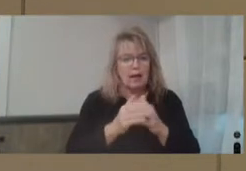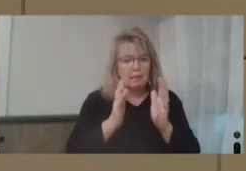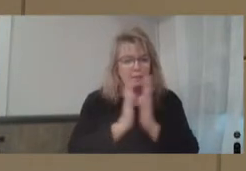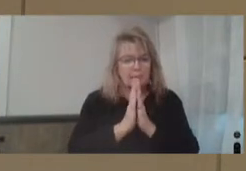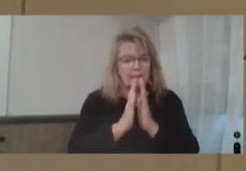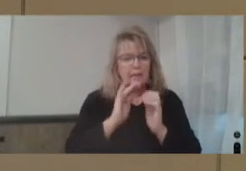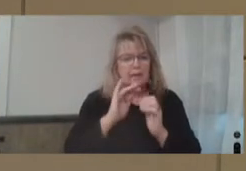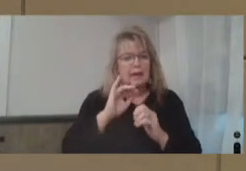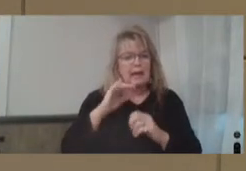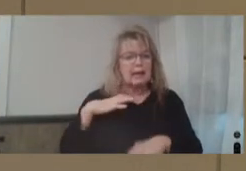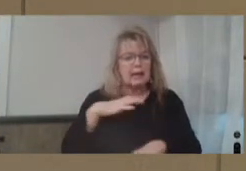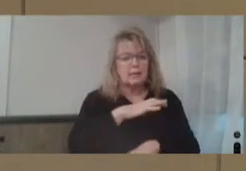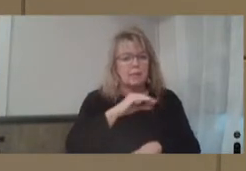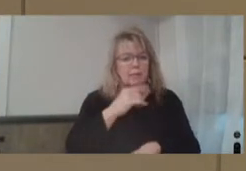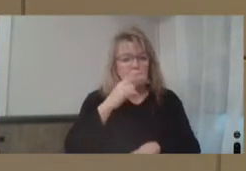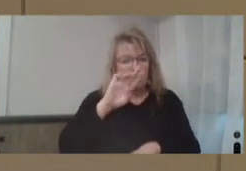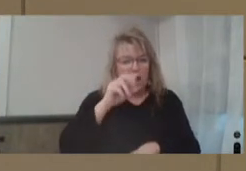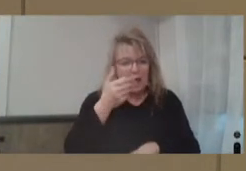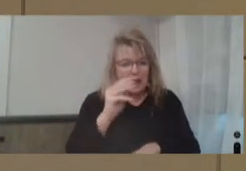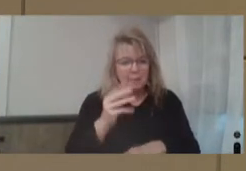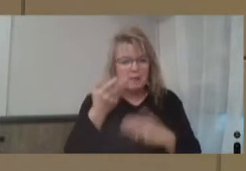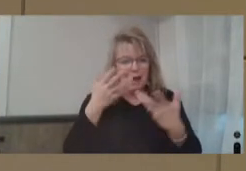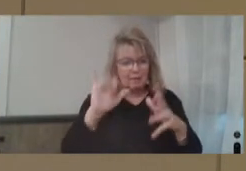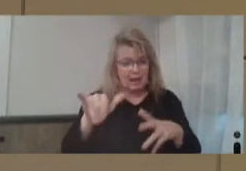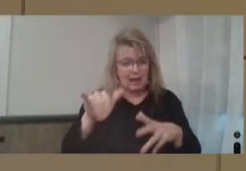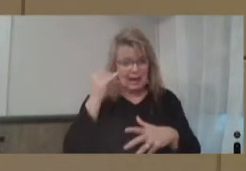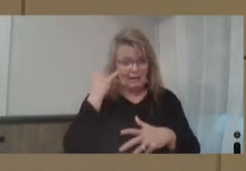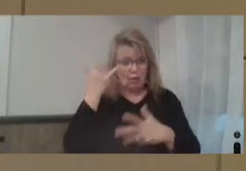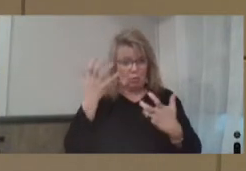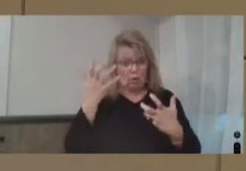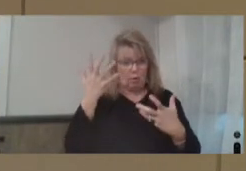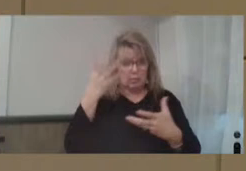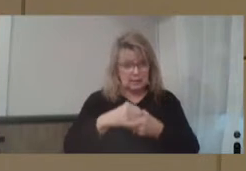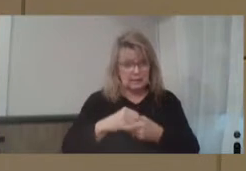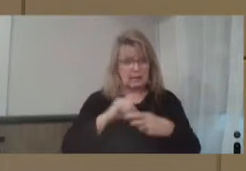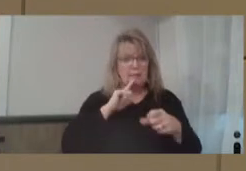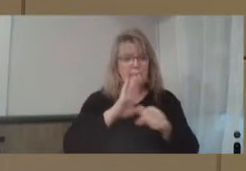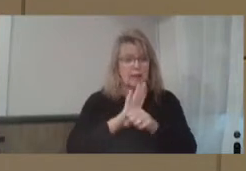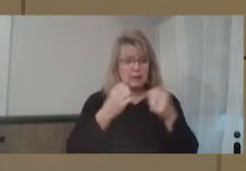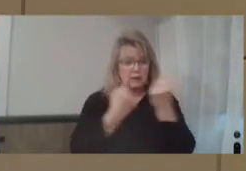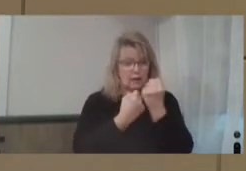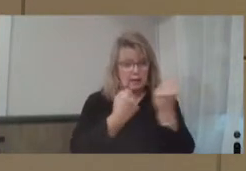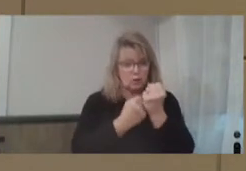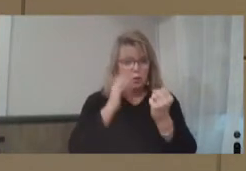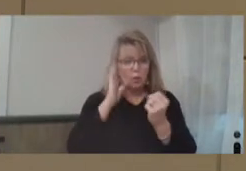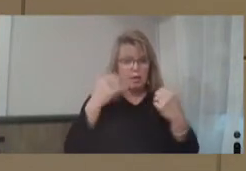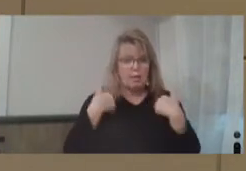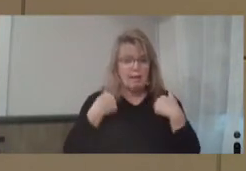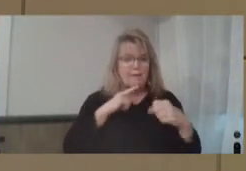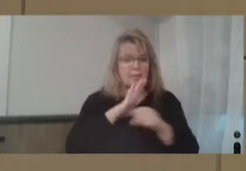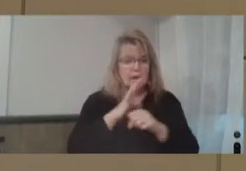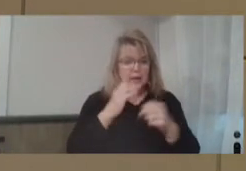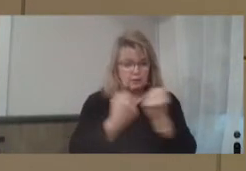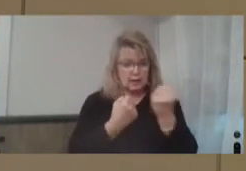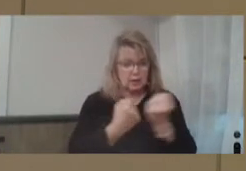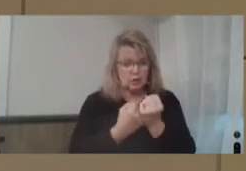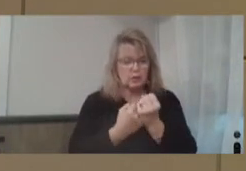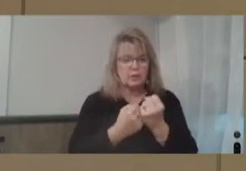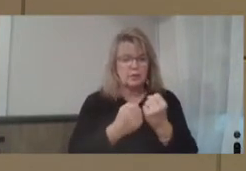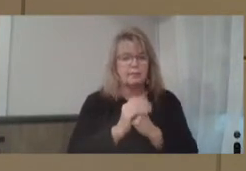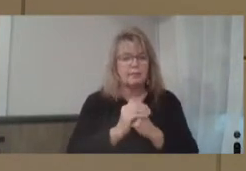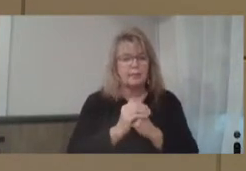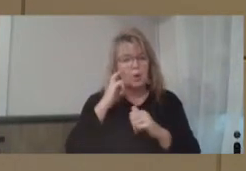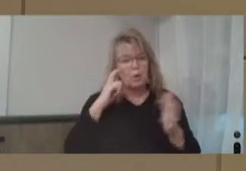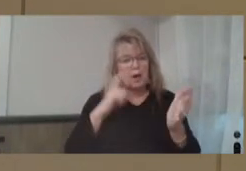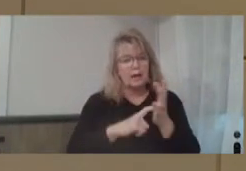Graham. Following that, if you would like to participate in the Pledge of Allegiance, we will have the Pledge of Allegiance. So I'm going to recognize